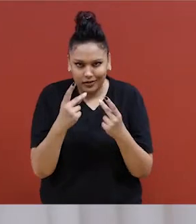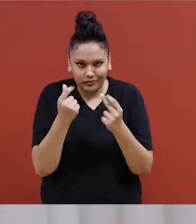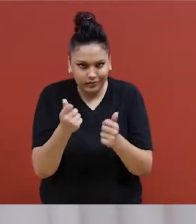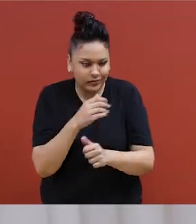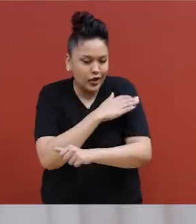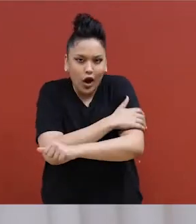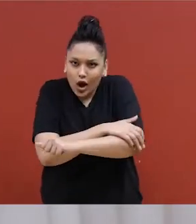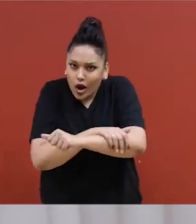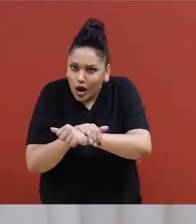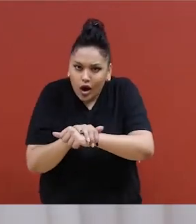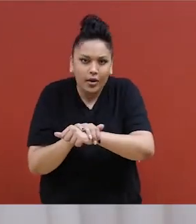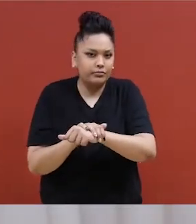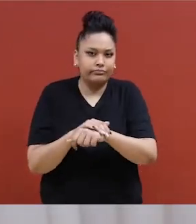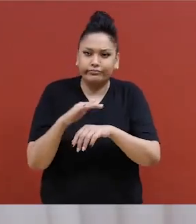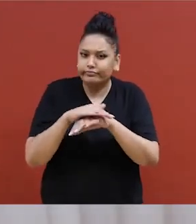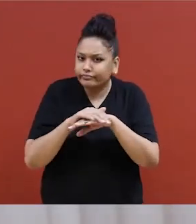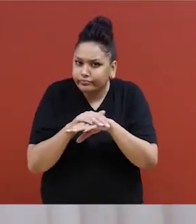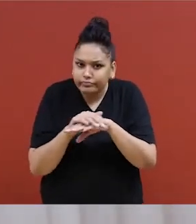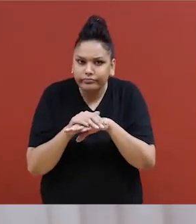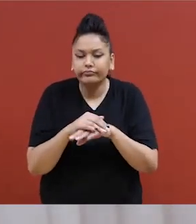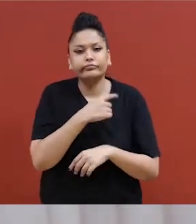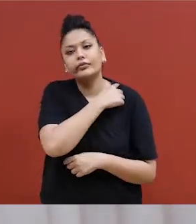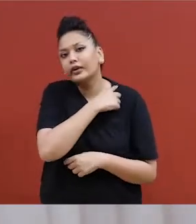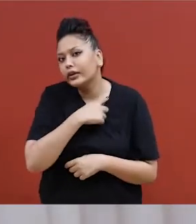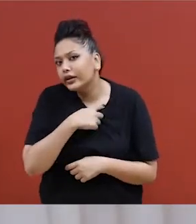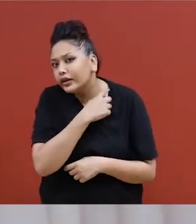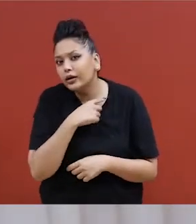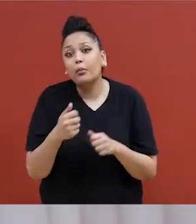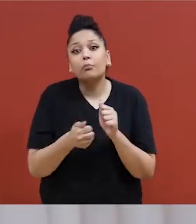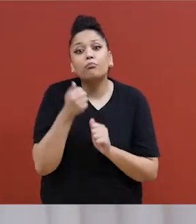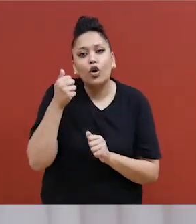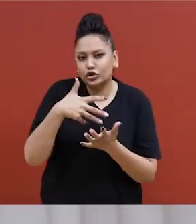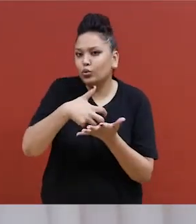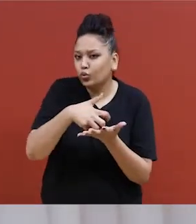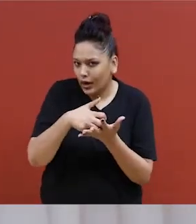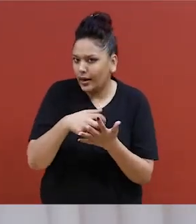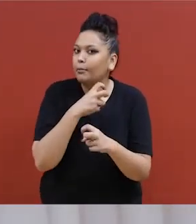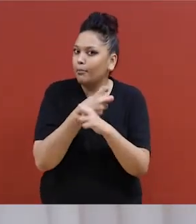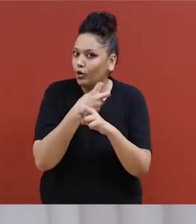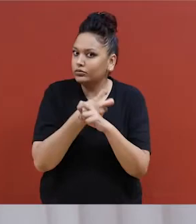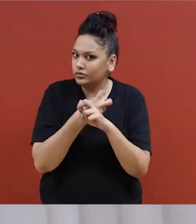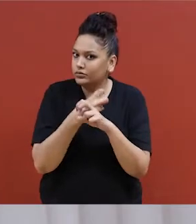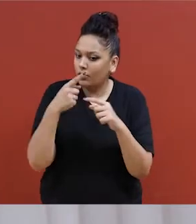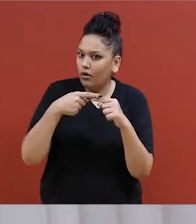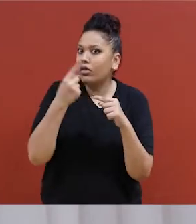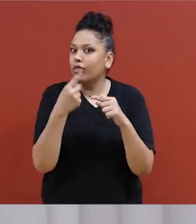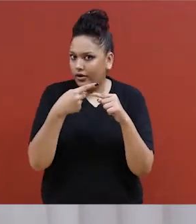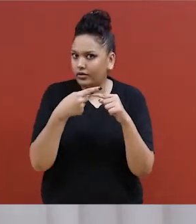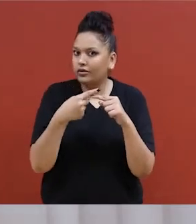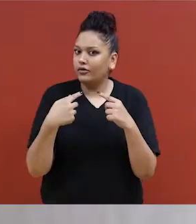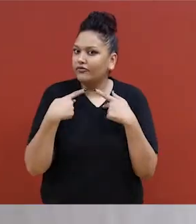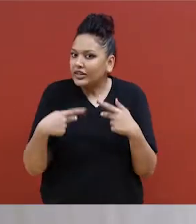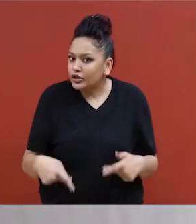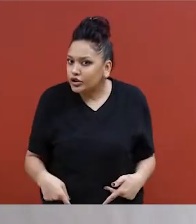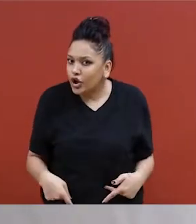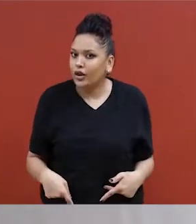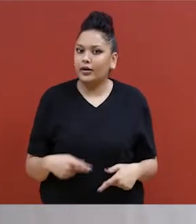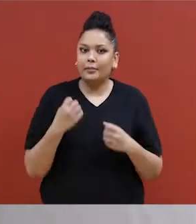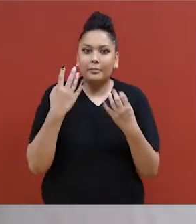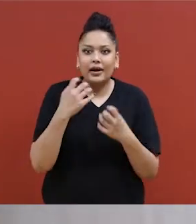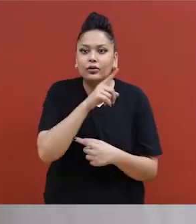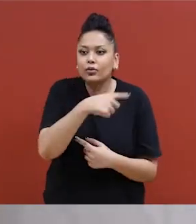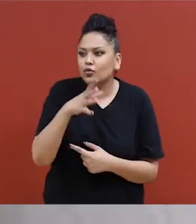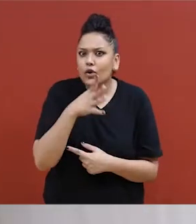example, or collarbones. The collarbone is the weakest bone in the human body.